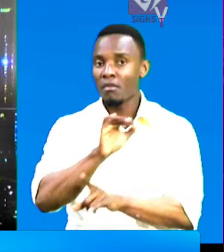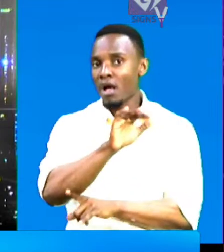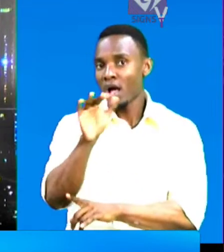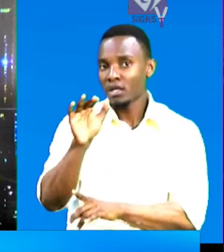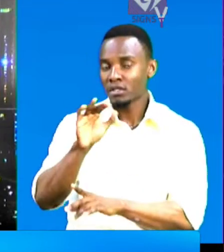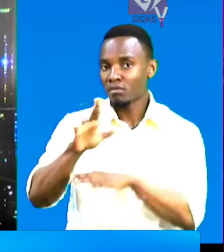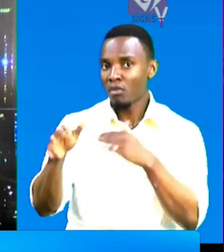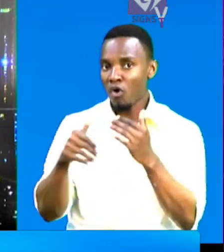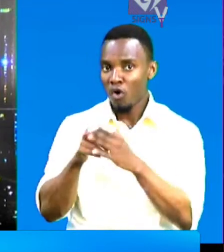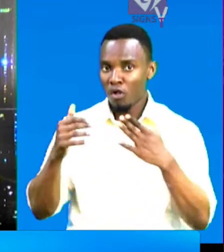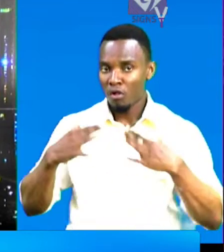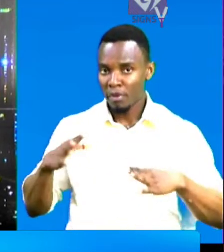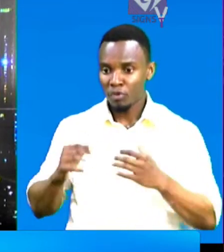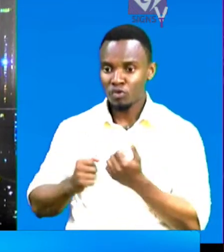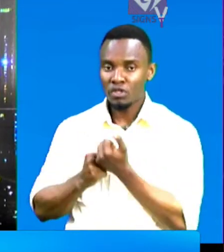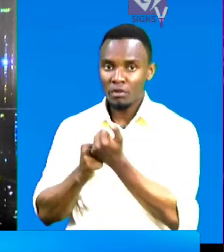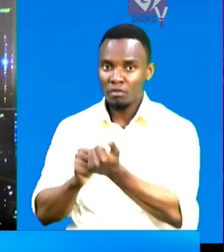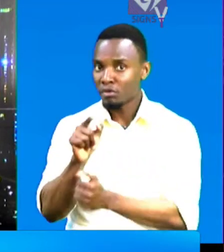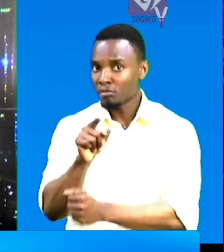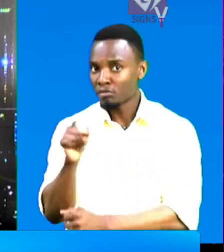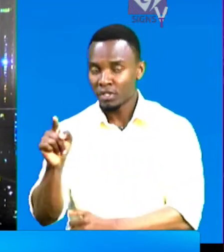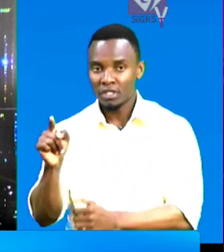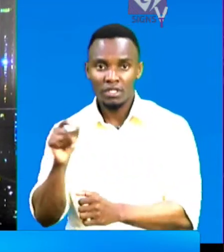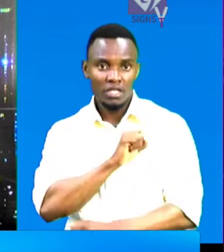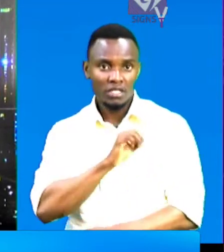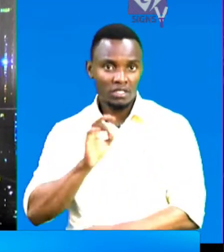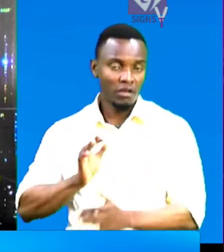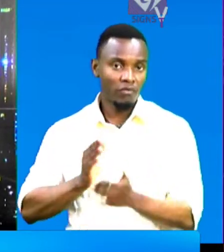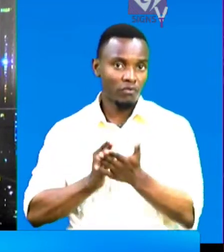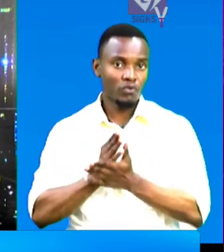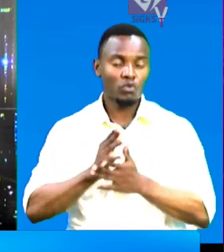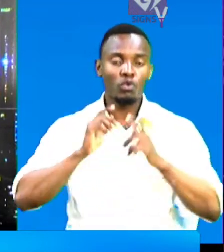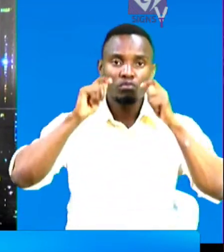the staff through picketing.